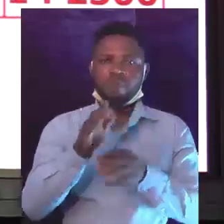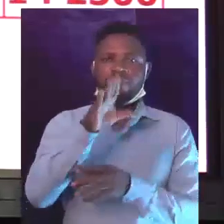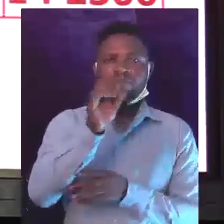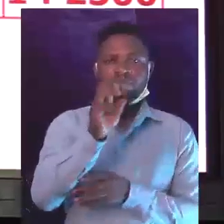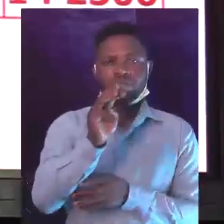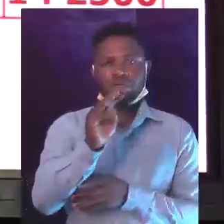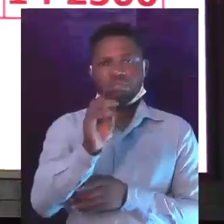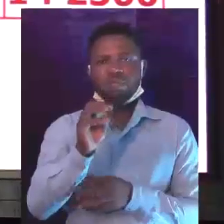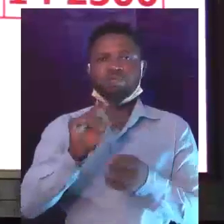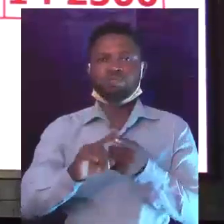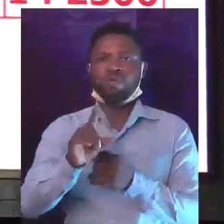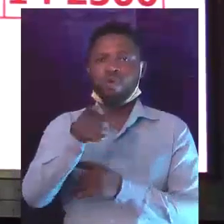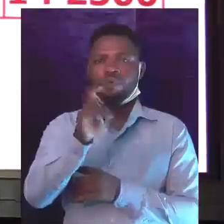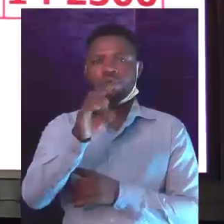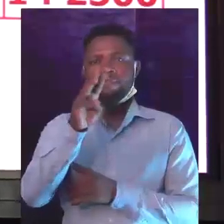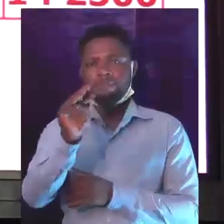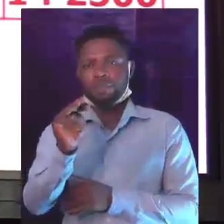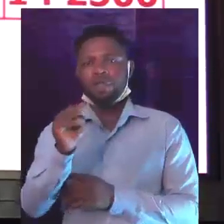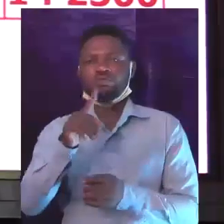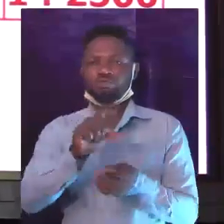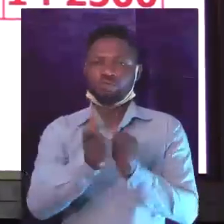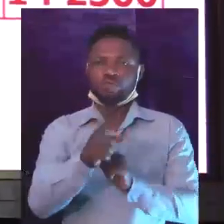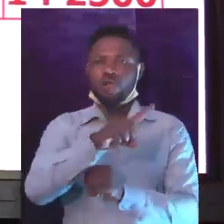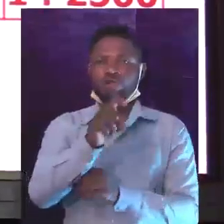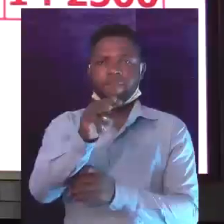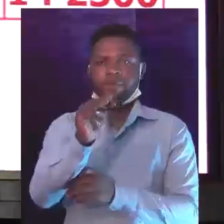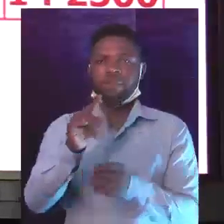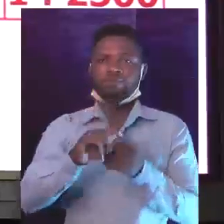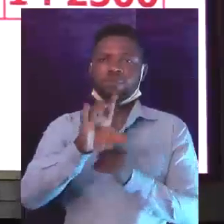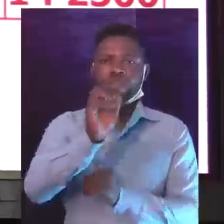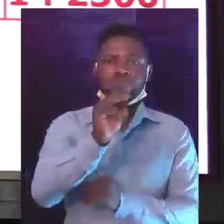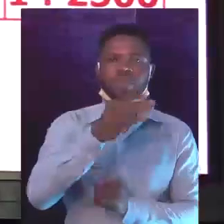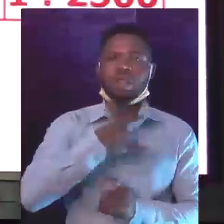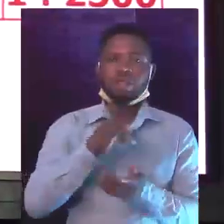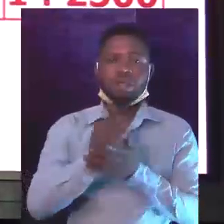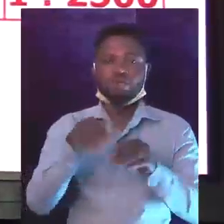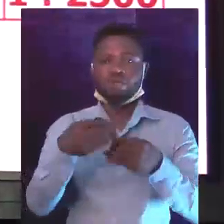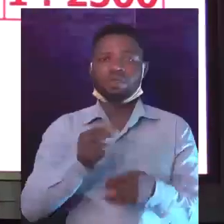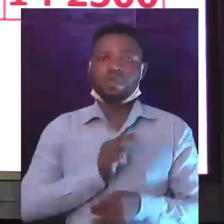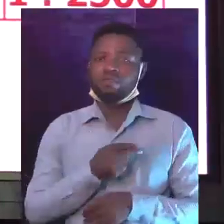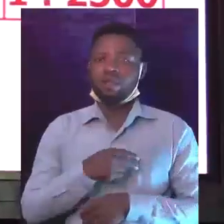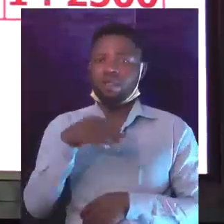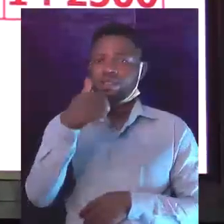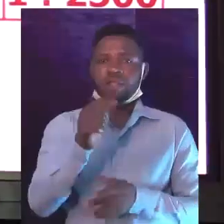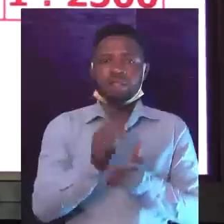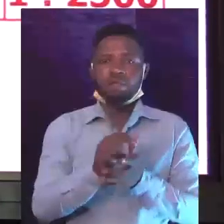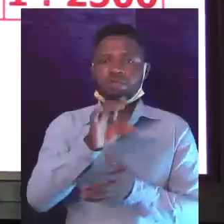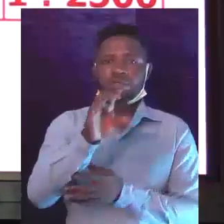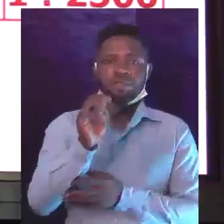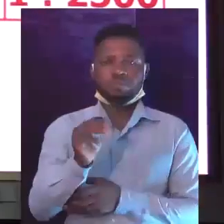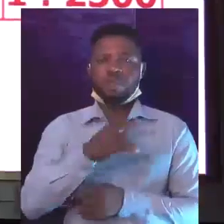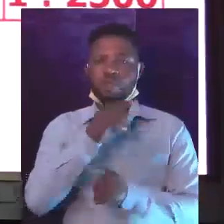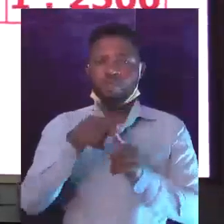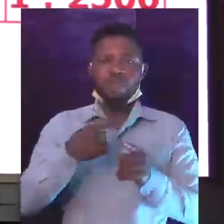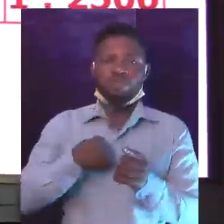to 100 meters, first we change 100 meters to centimeters, and that will give us 10,000 centimeters. And